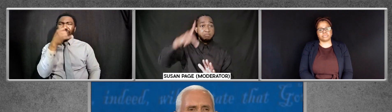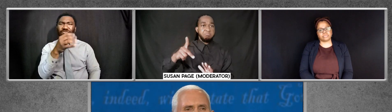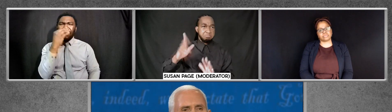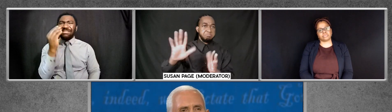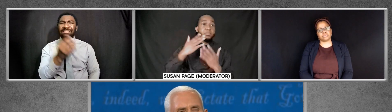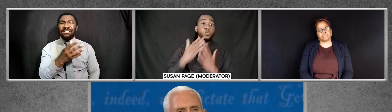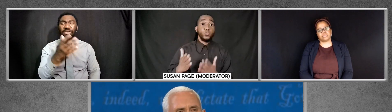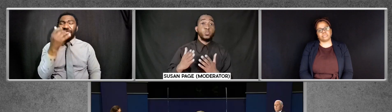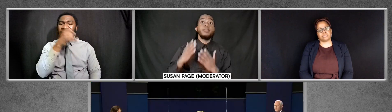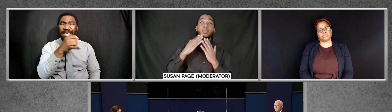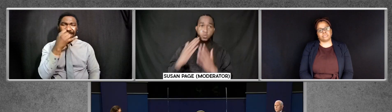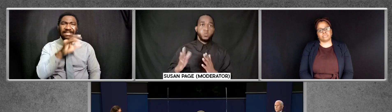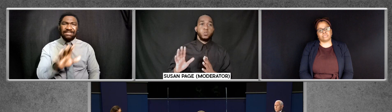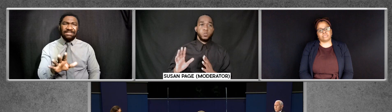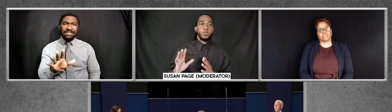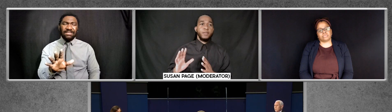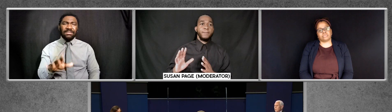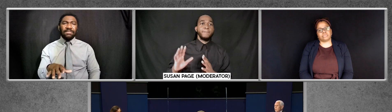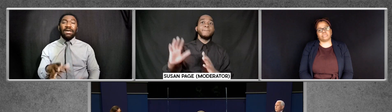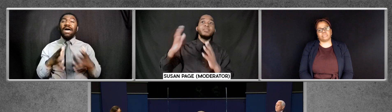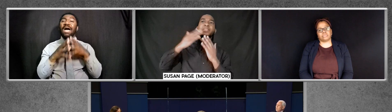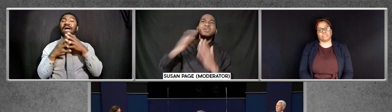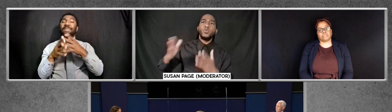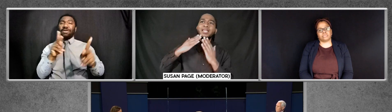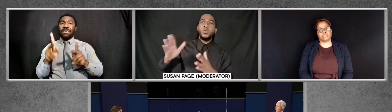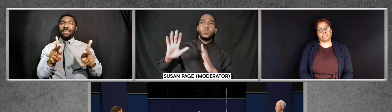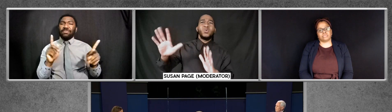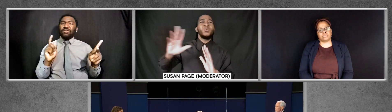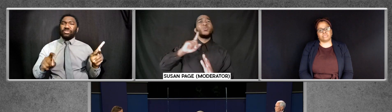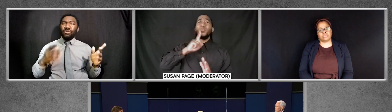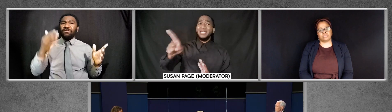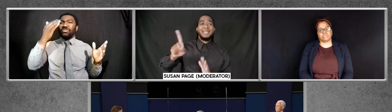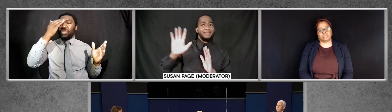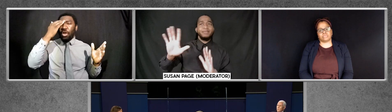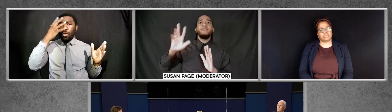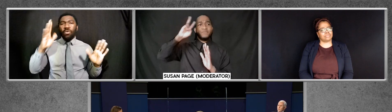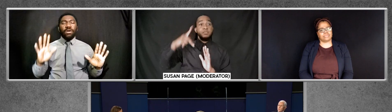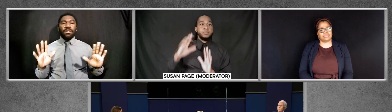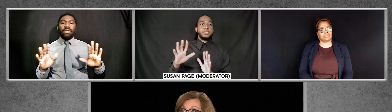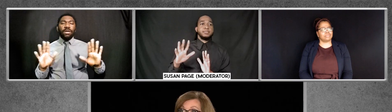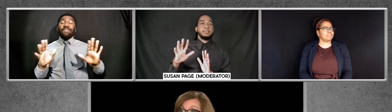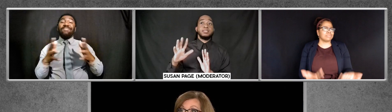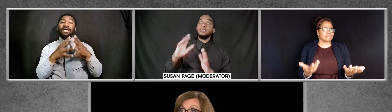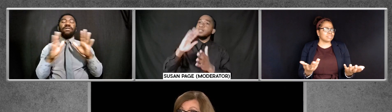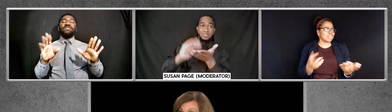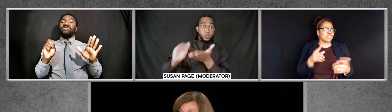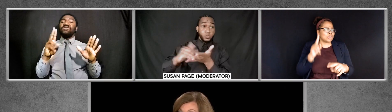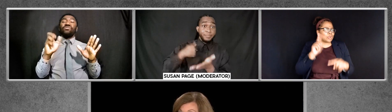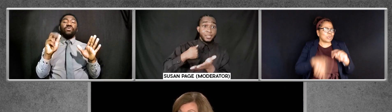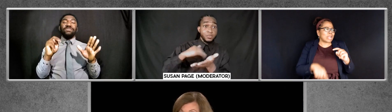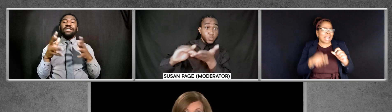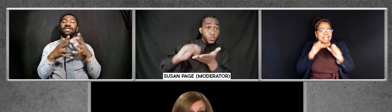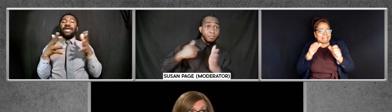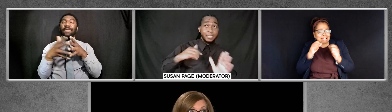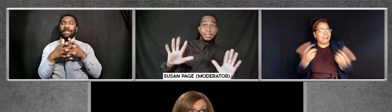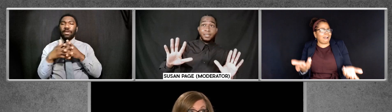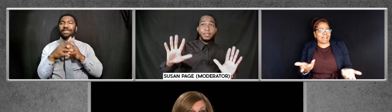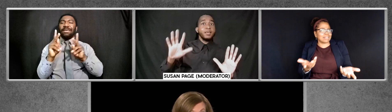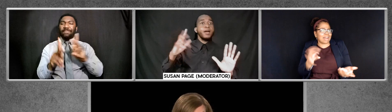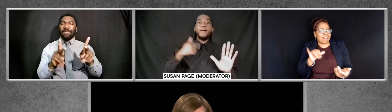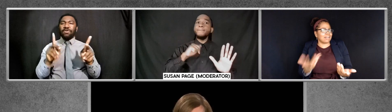American people deserve, Susan, the American people deserve to know. Vice President Pence, I did not, excuse me, Susan, I did not create the rules for